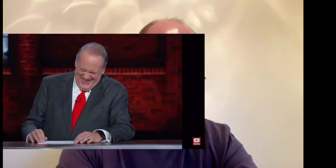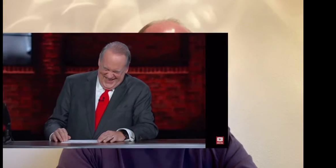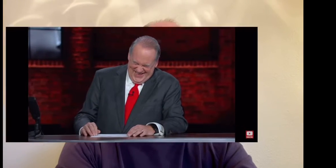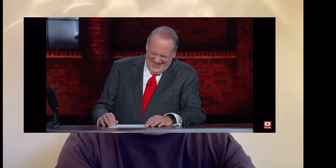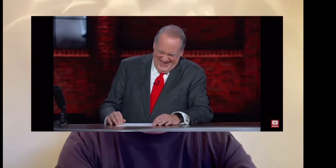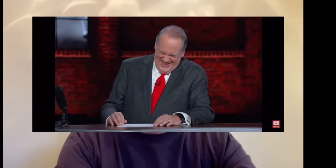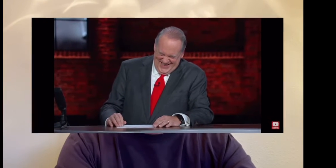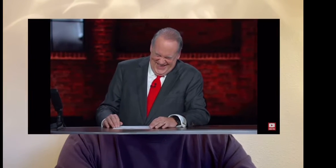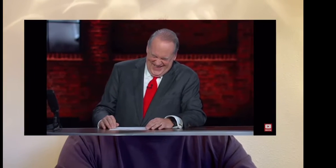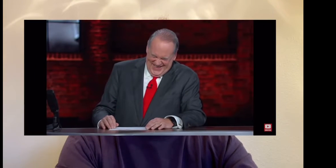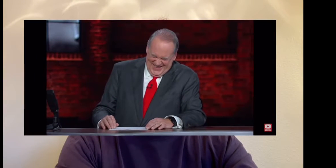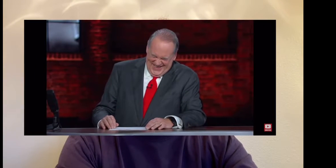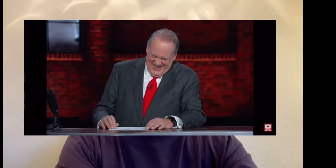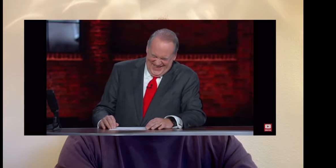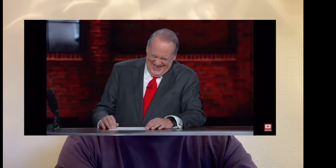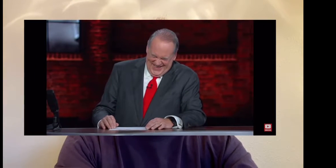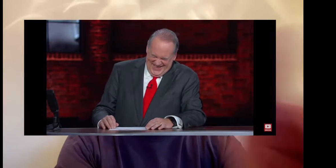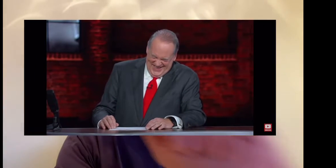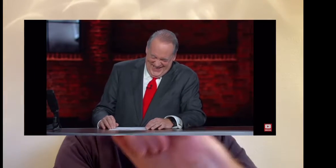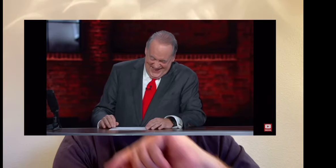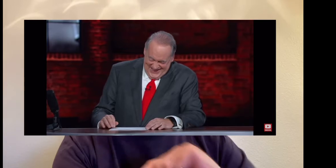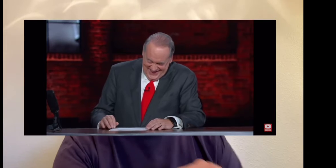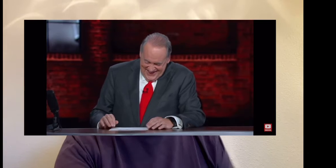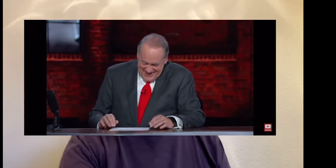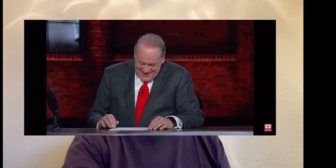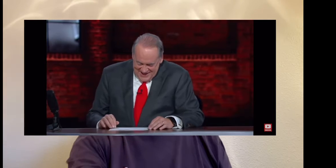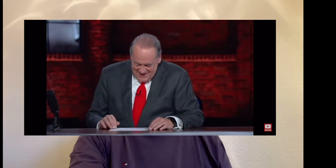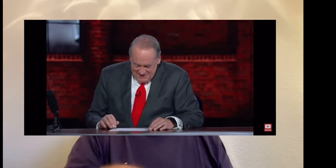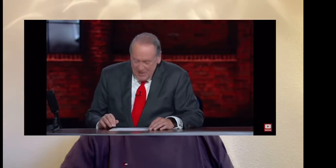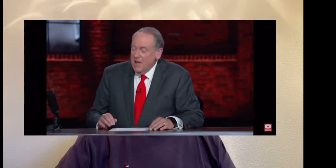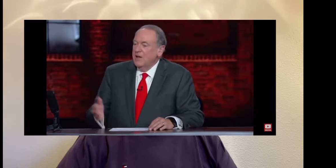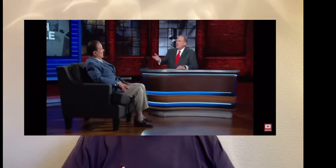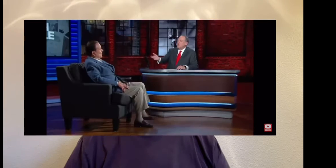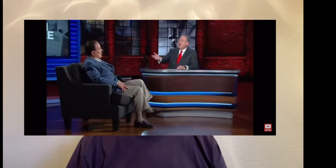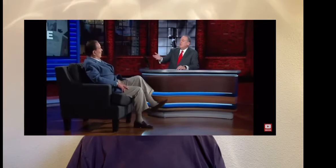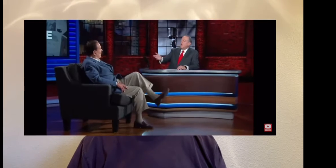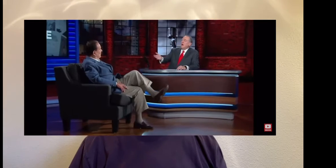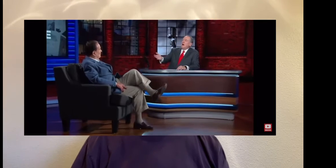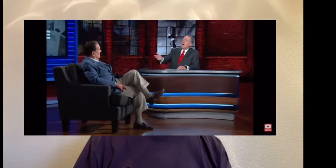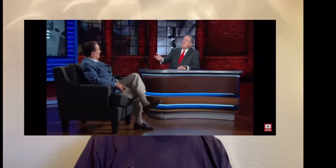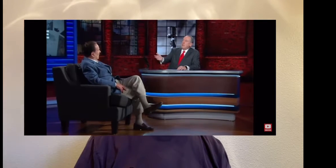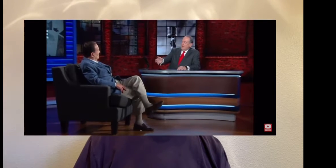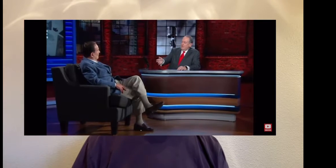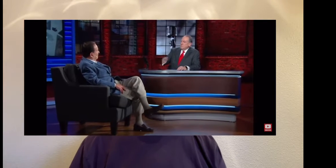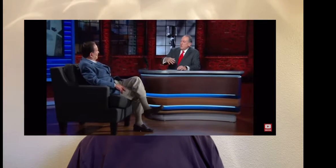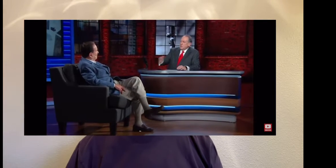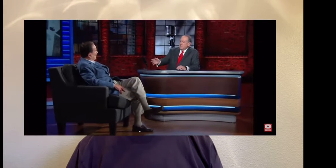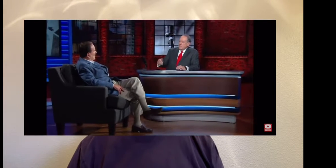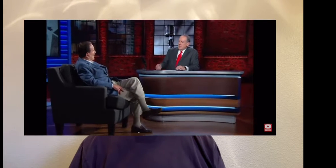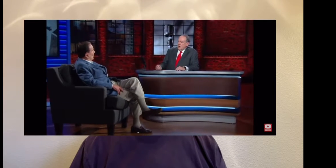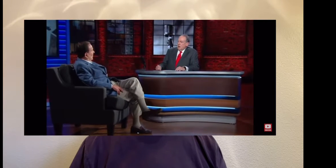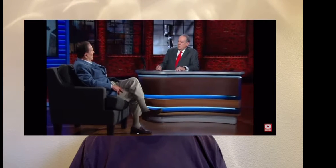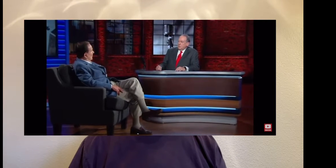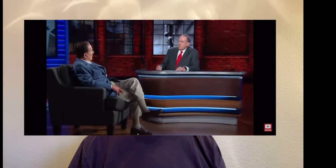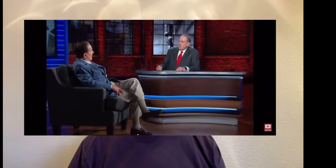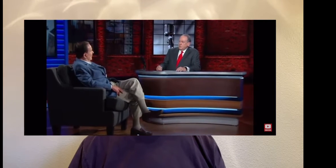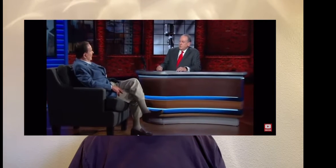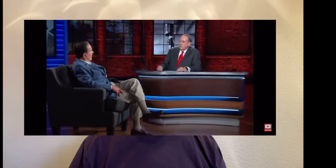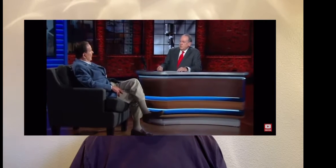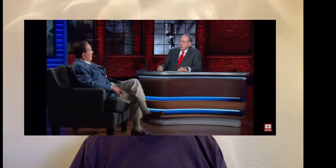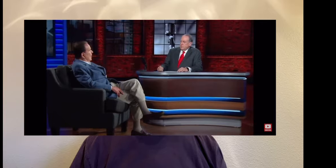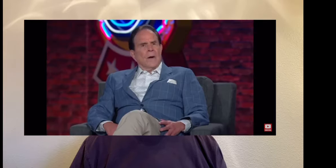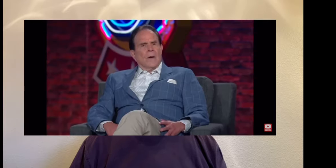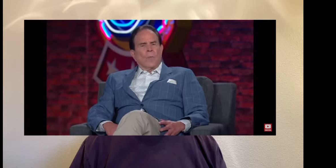Joe Biden. It's kind of funny. Anyway, do you have a Biden impression? Is that a hard one to